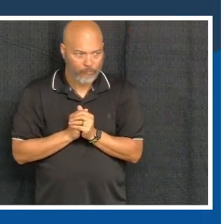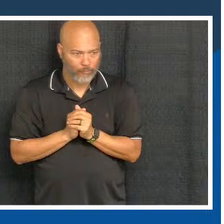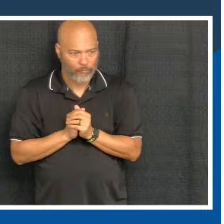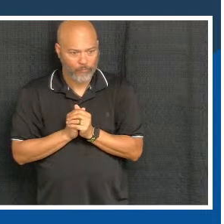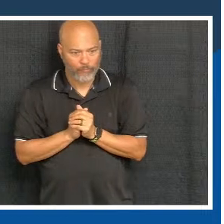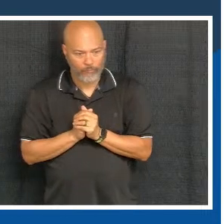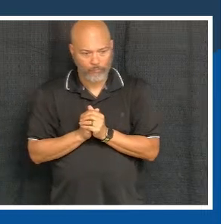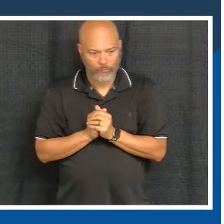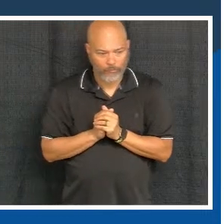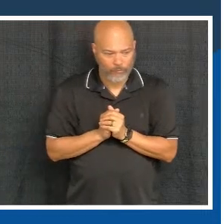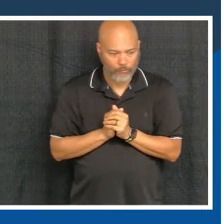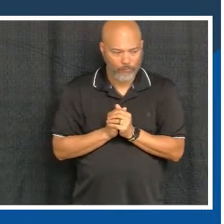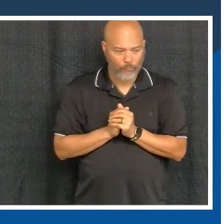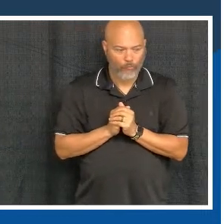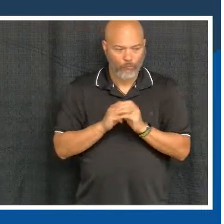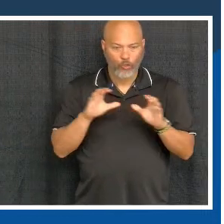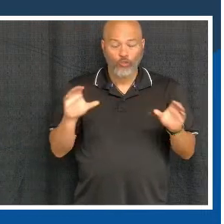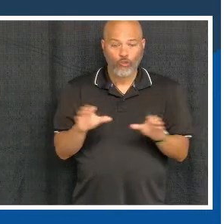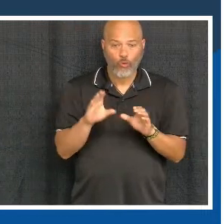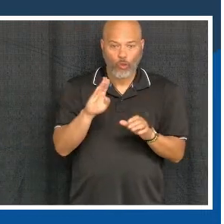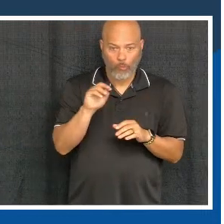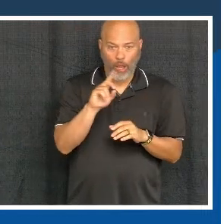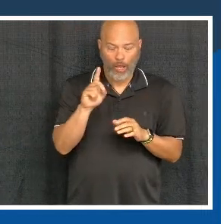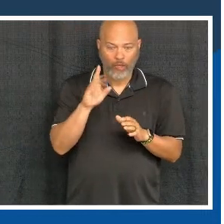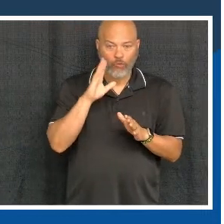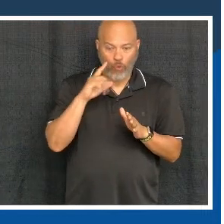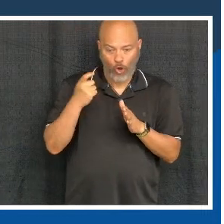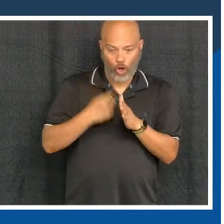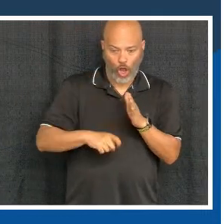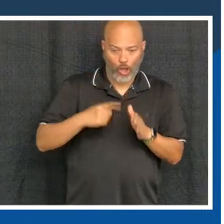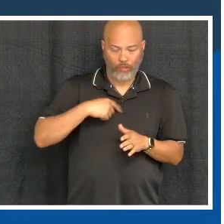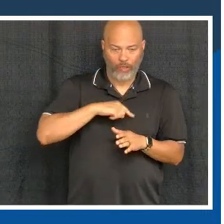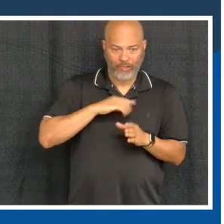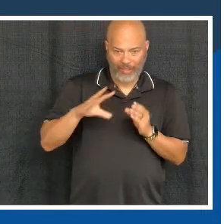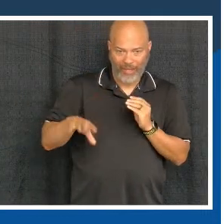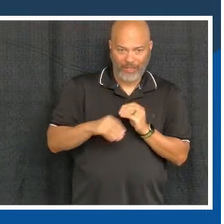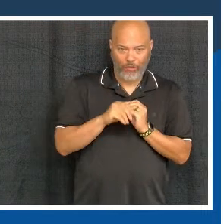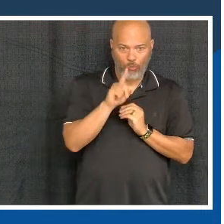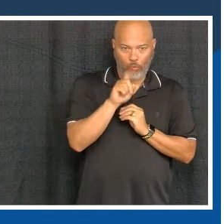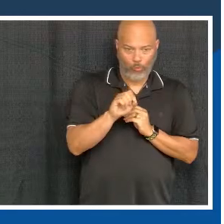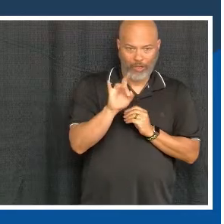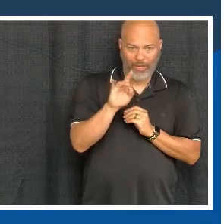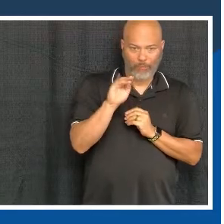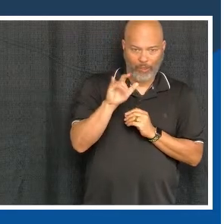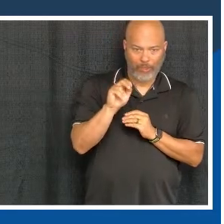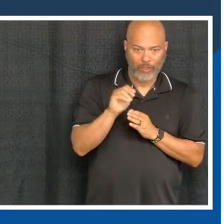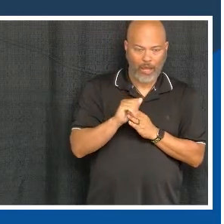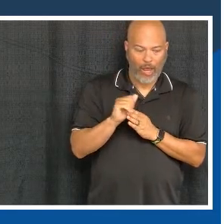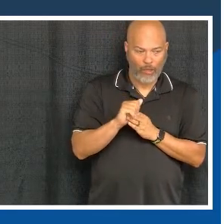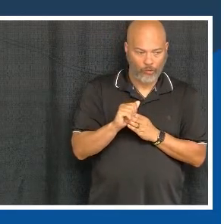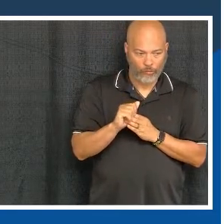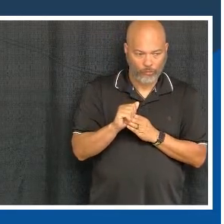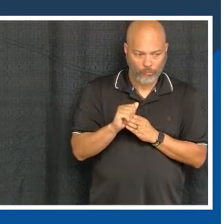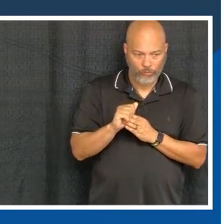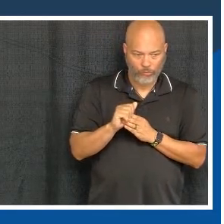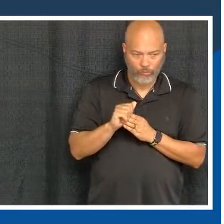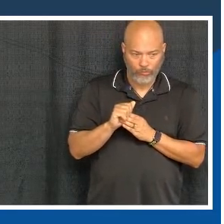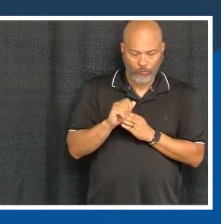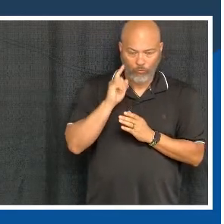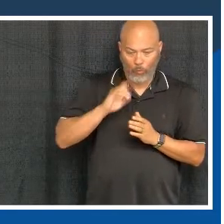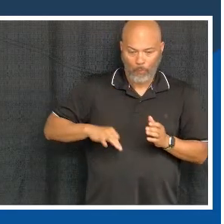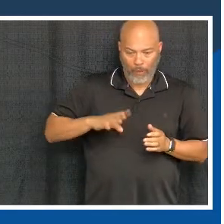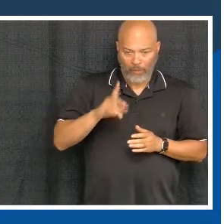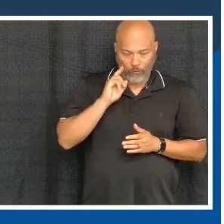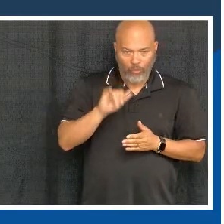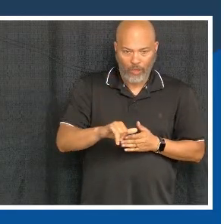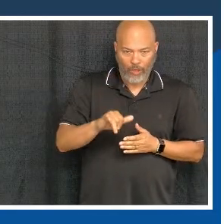So doing the bond issue, it is going to cost us an additional $1.8 million. And so to pay for that,